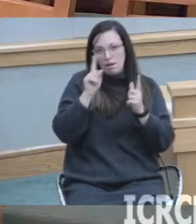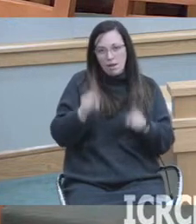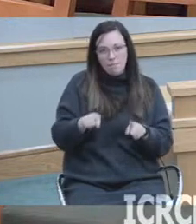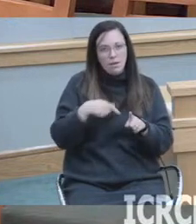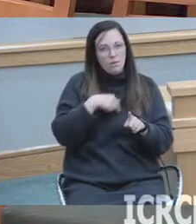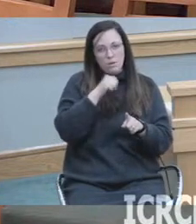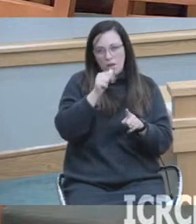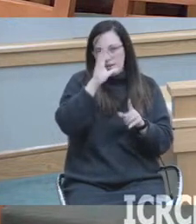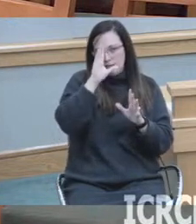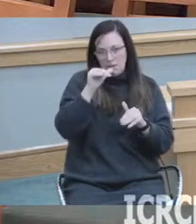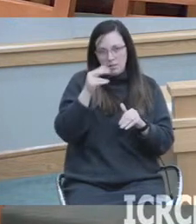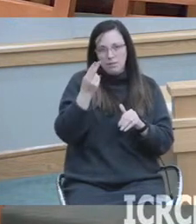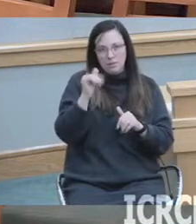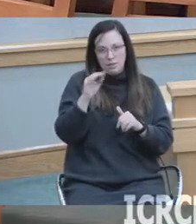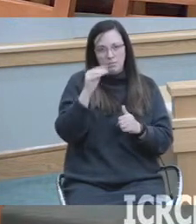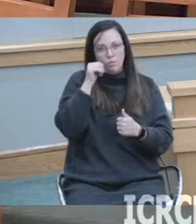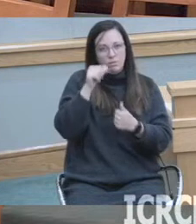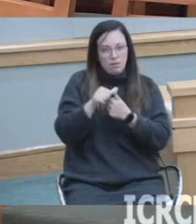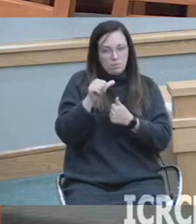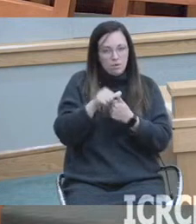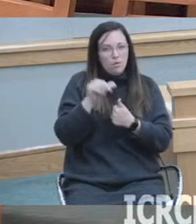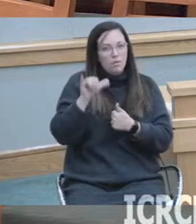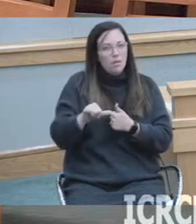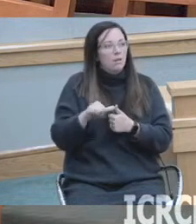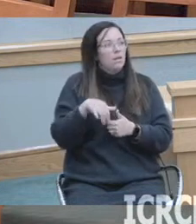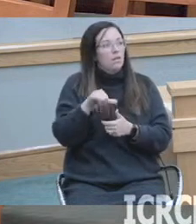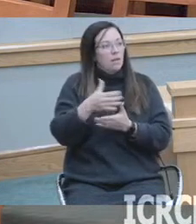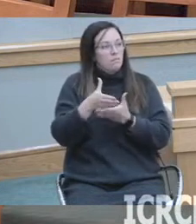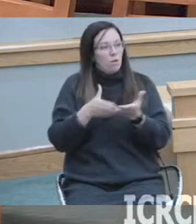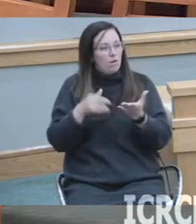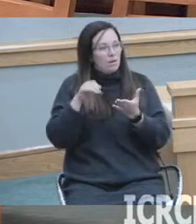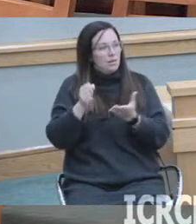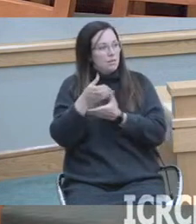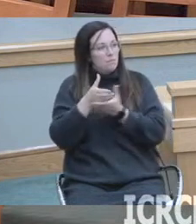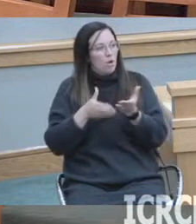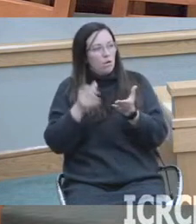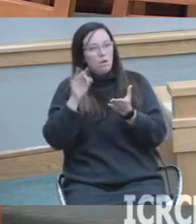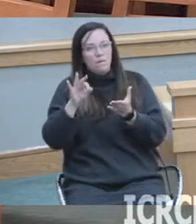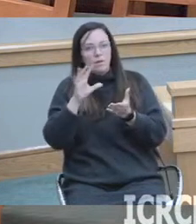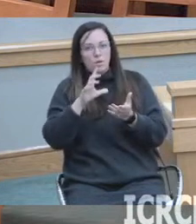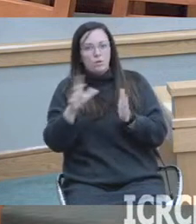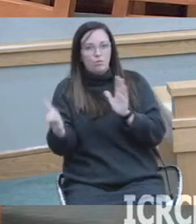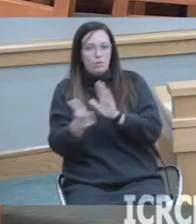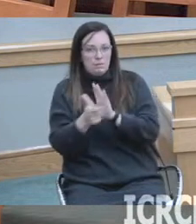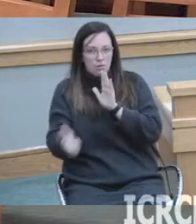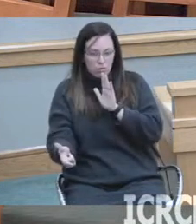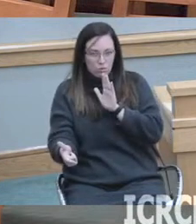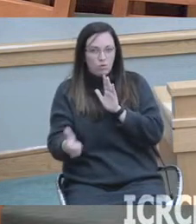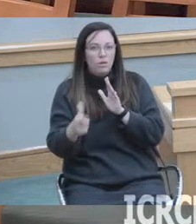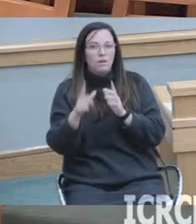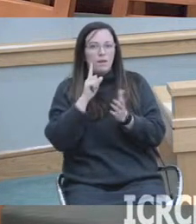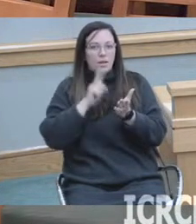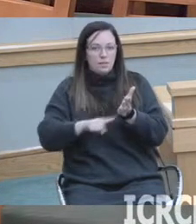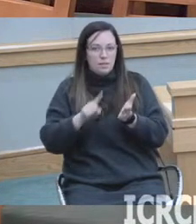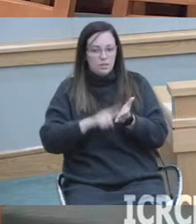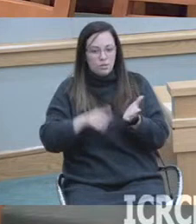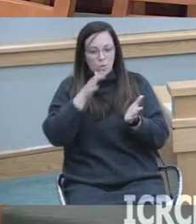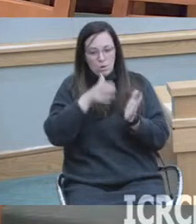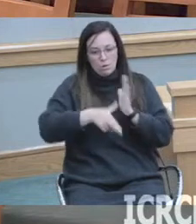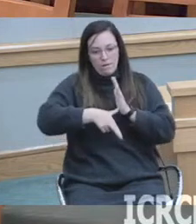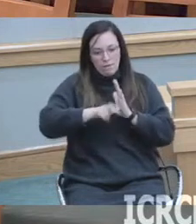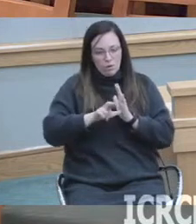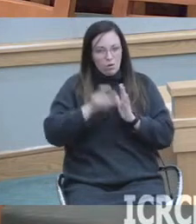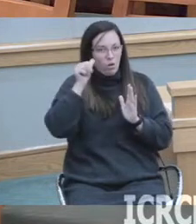And at least that part is the Ohio Bureau of Criminal Investigation. They're going to review the audio from the body cam to see if they can find a